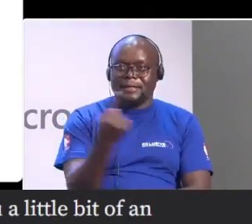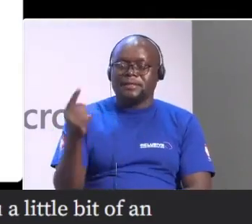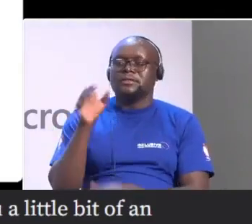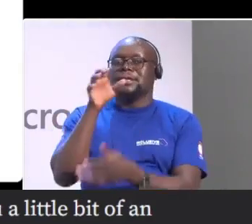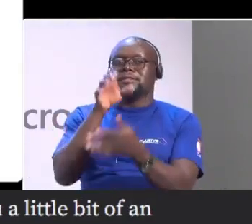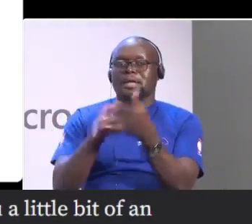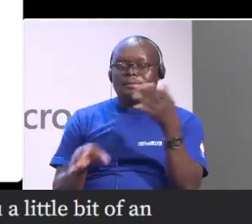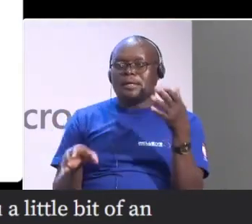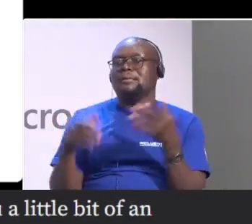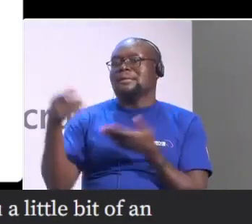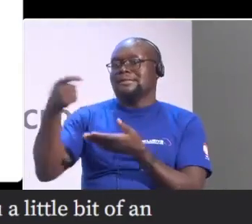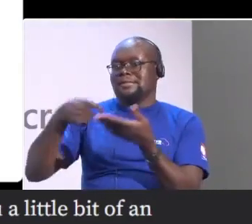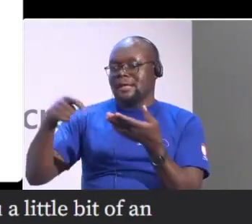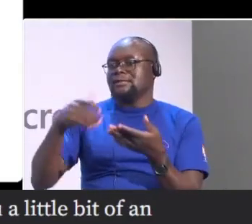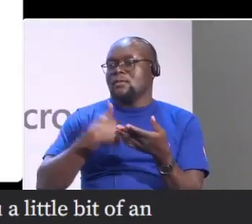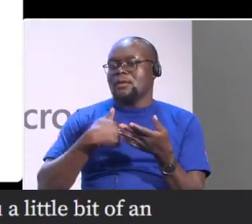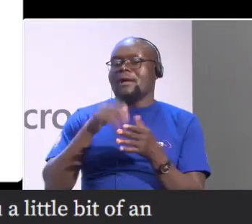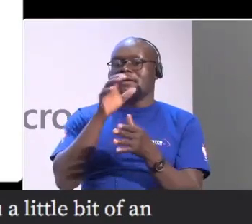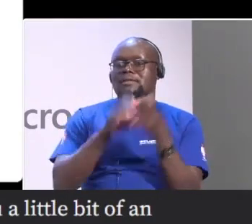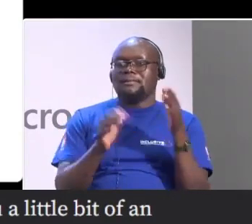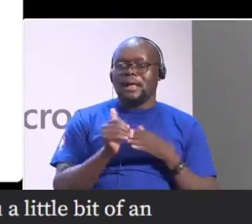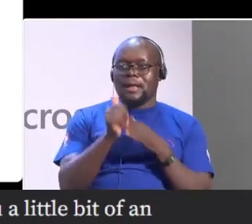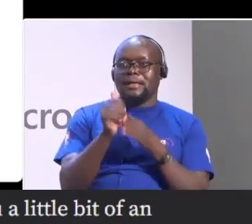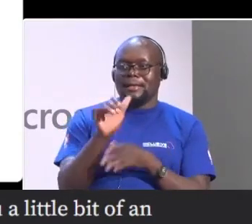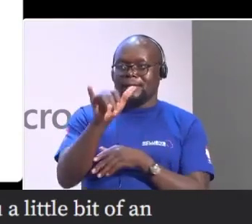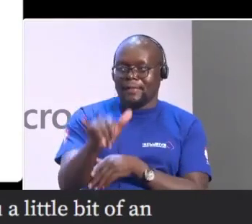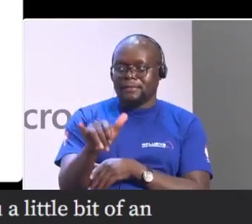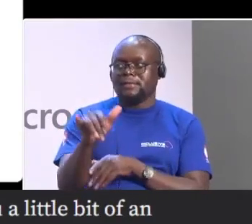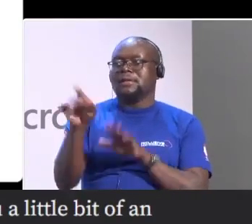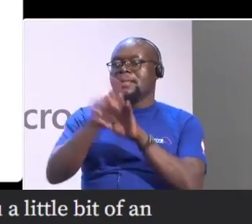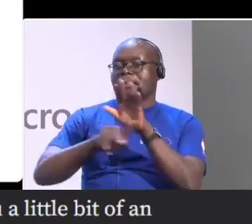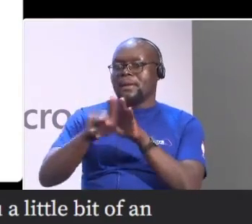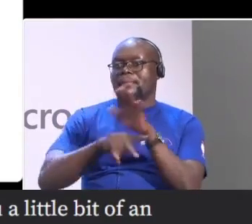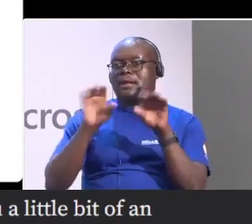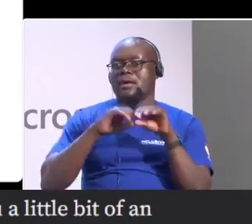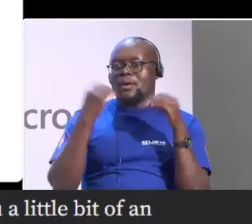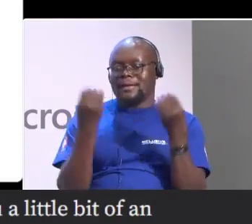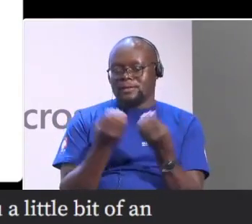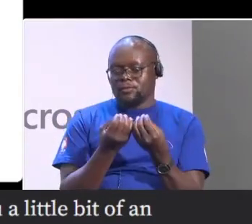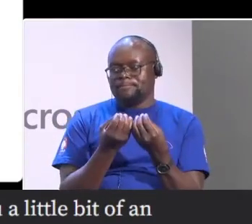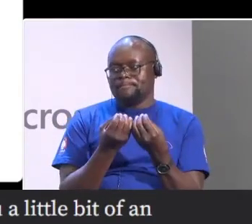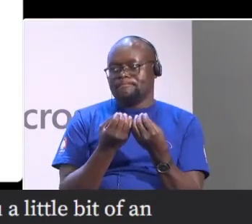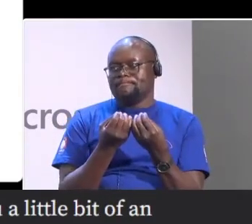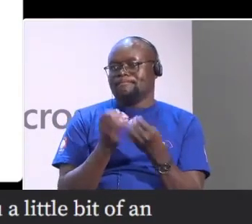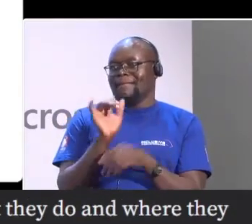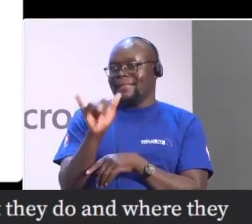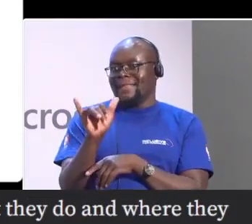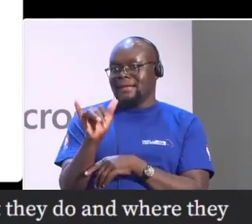chapter signs. We have a chapter lead that is the primary organization